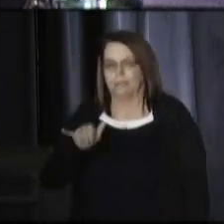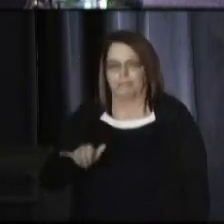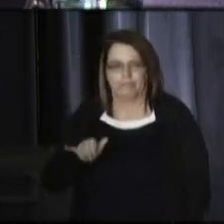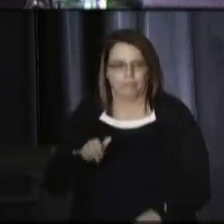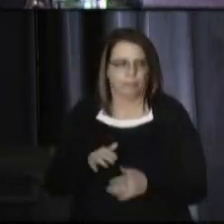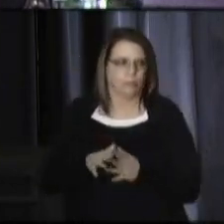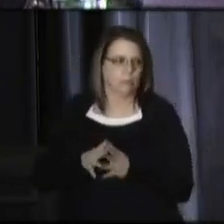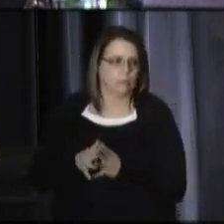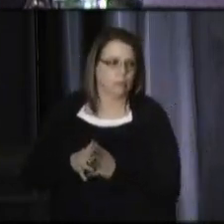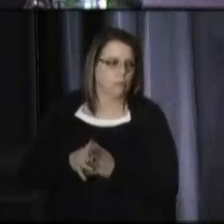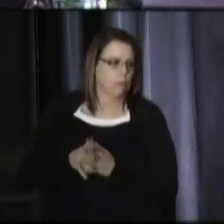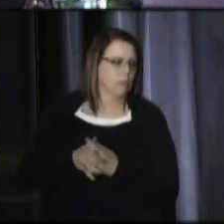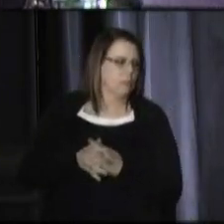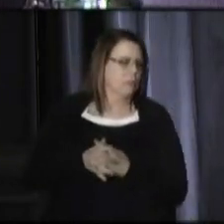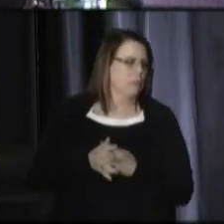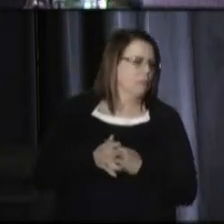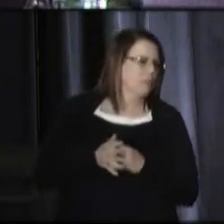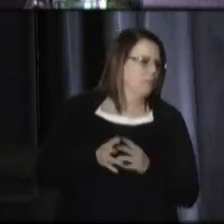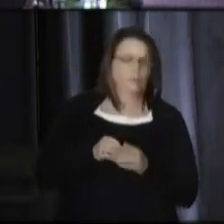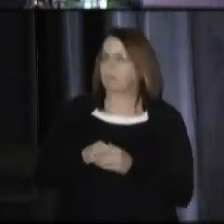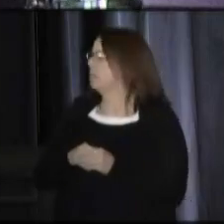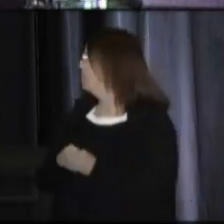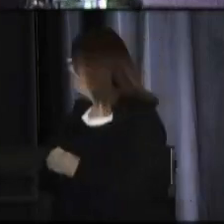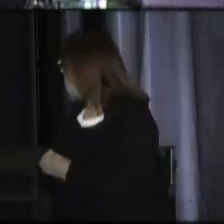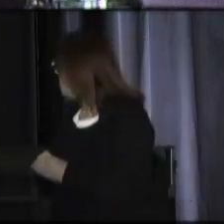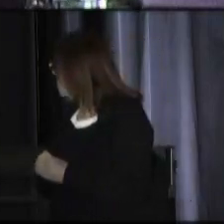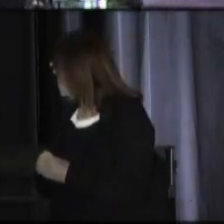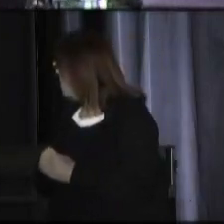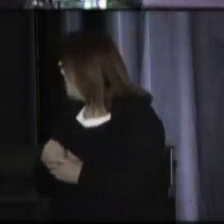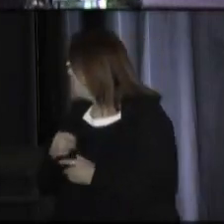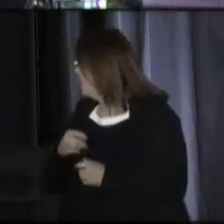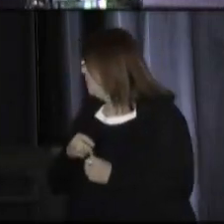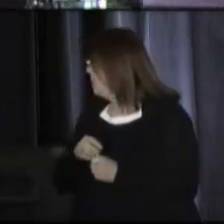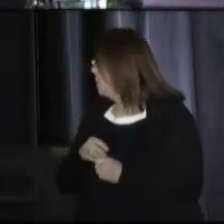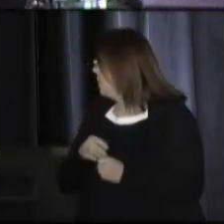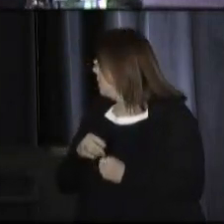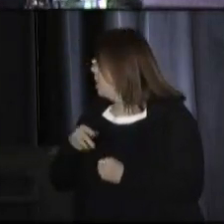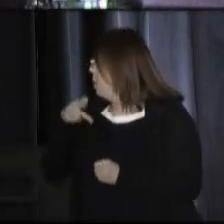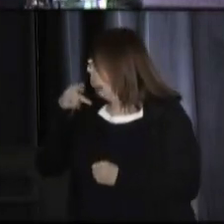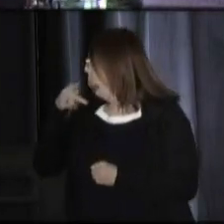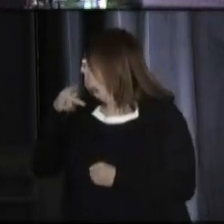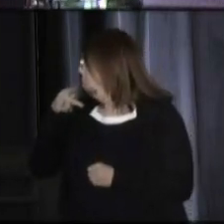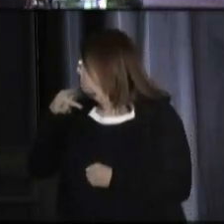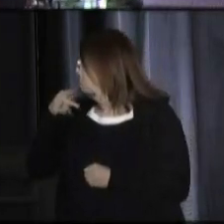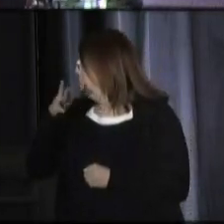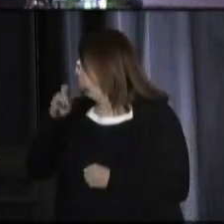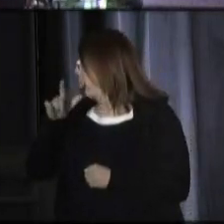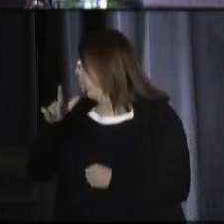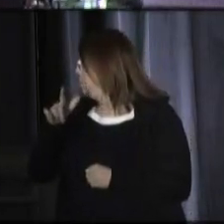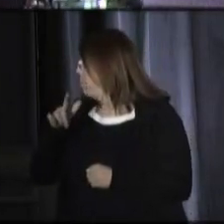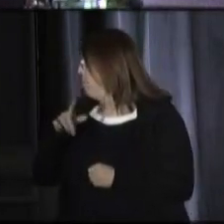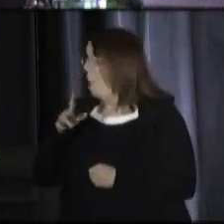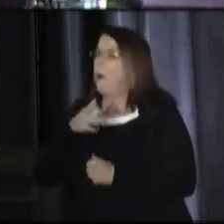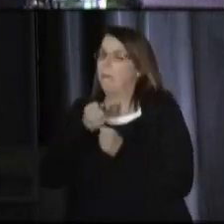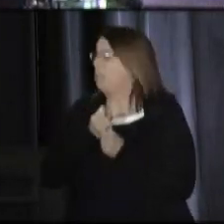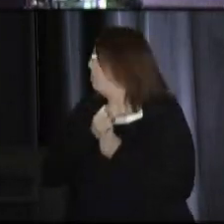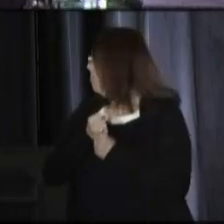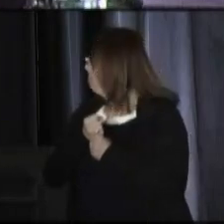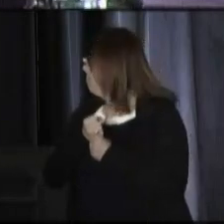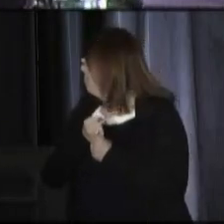different seemingly disparate traditions and say, there's a mode to be able to hold all this